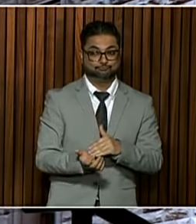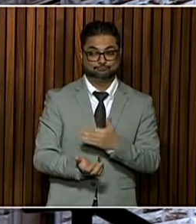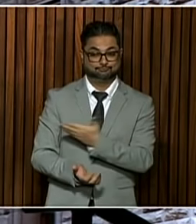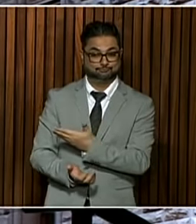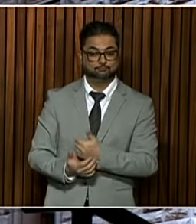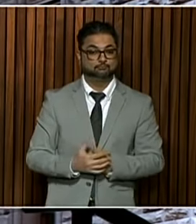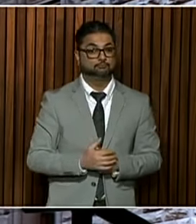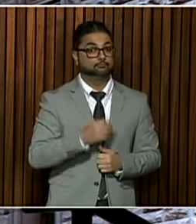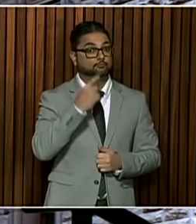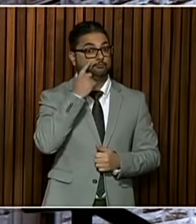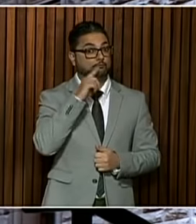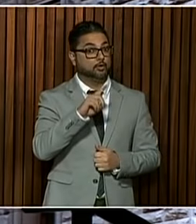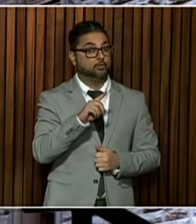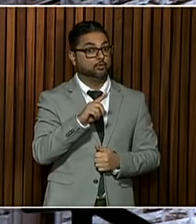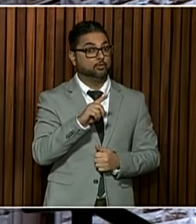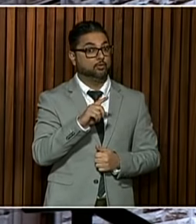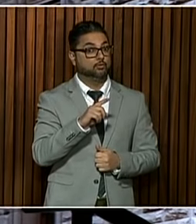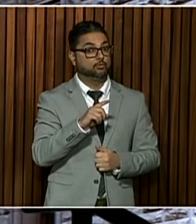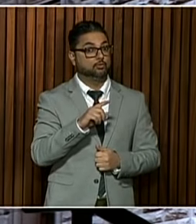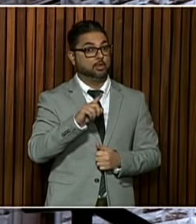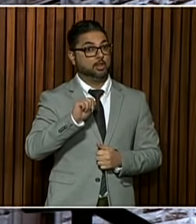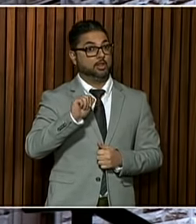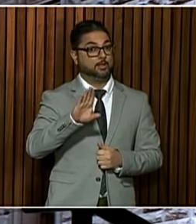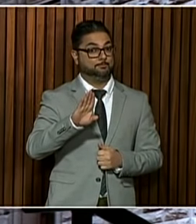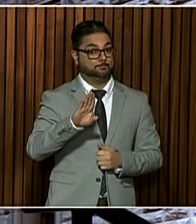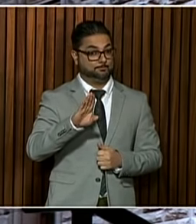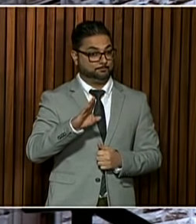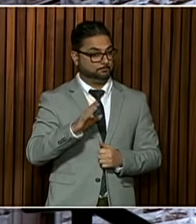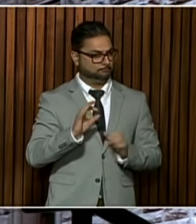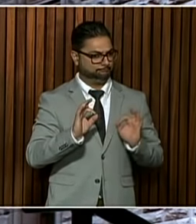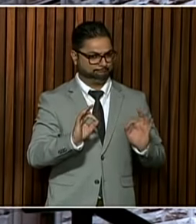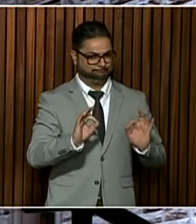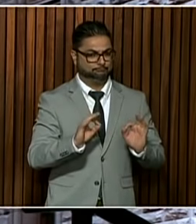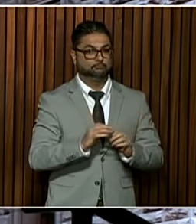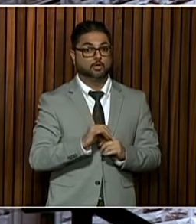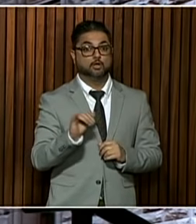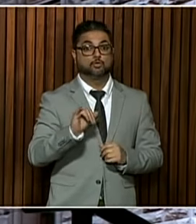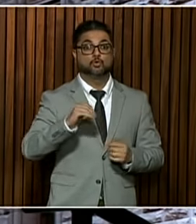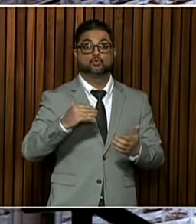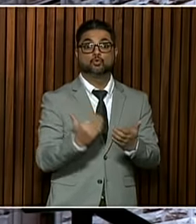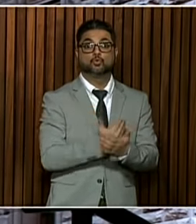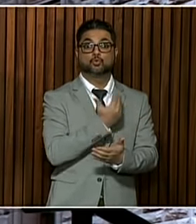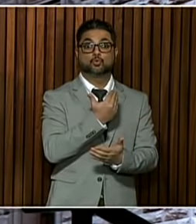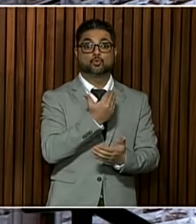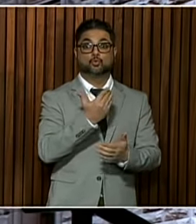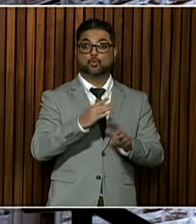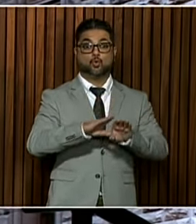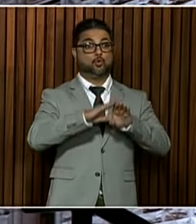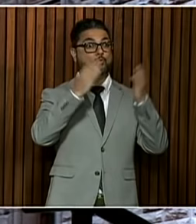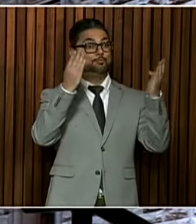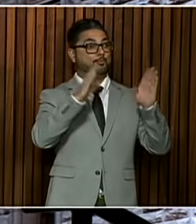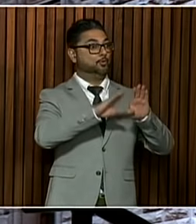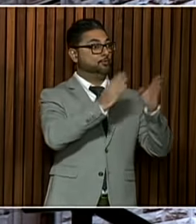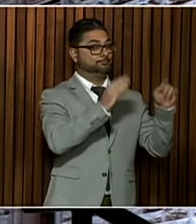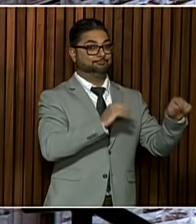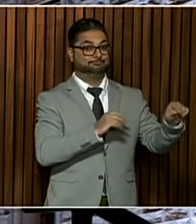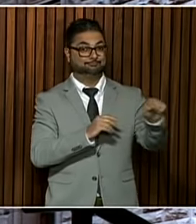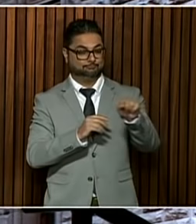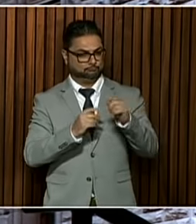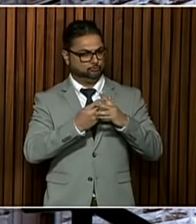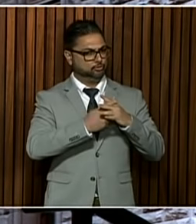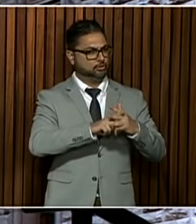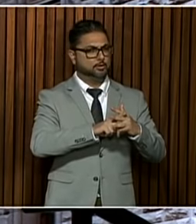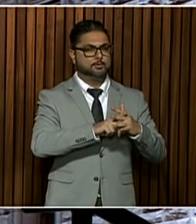other satellite laboratories are opening up and then picking up speed after they've gone through their quality checks, and